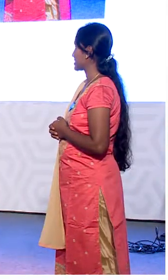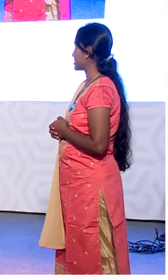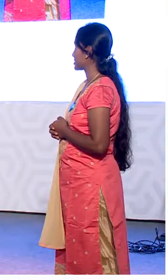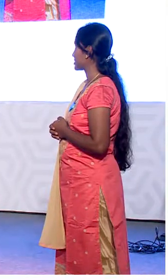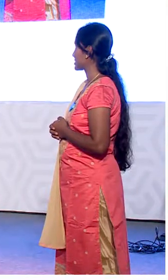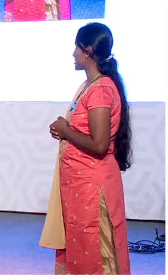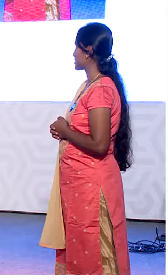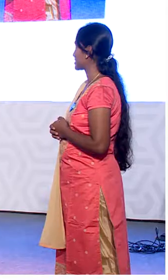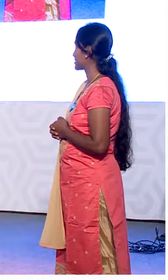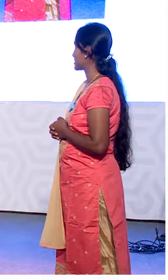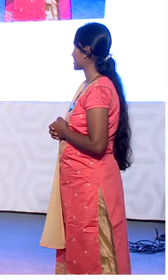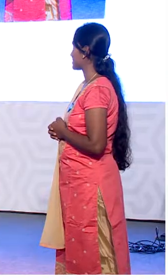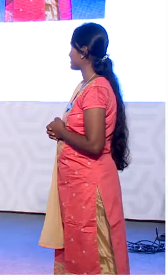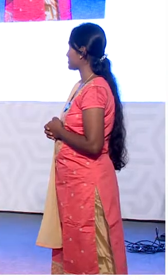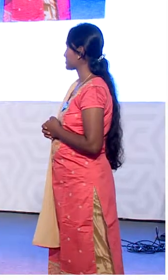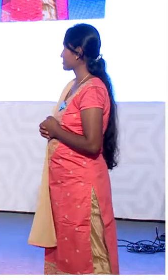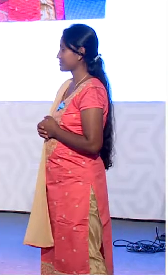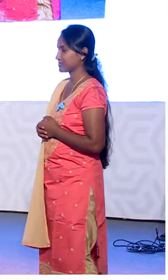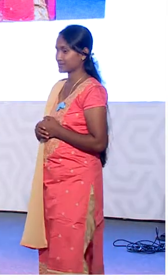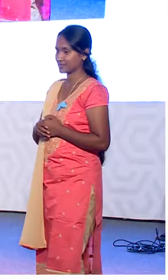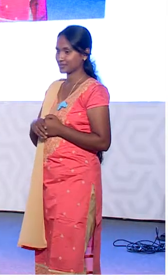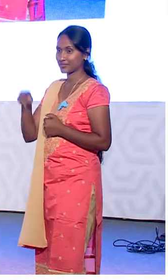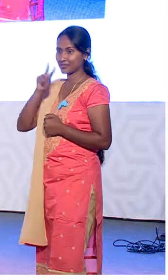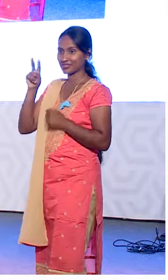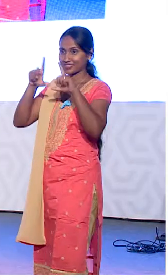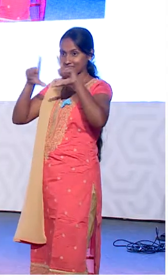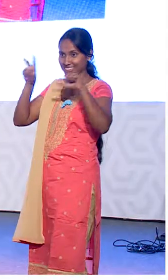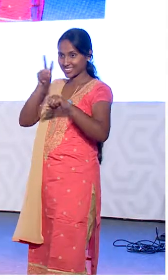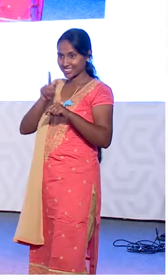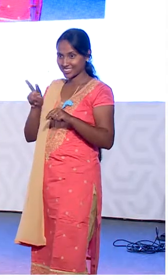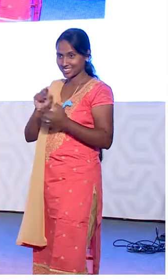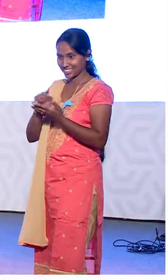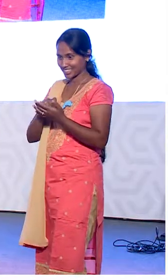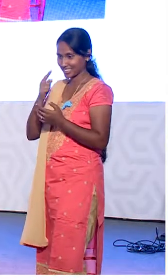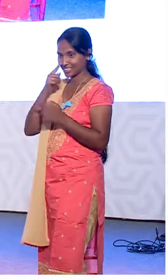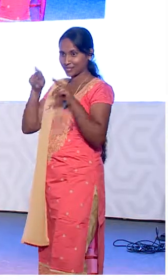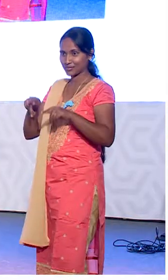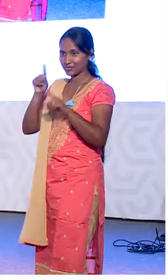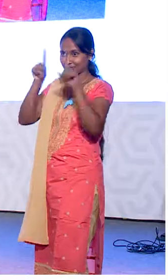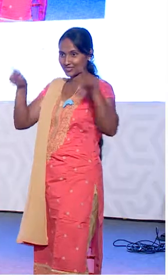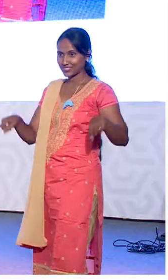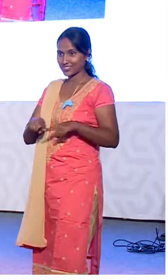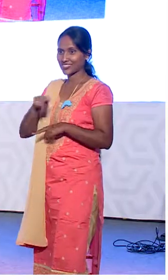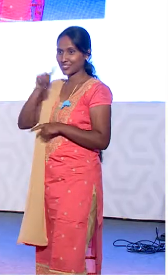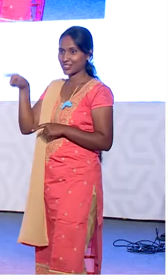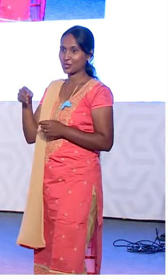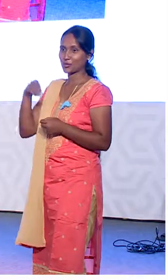And the same for the women. If you say you look like Indian, that's a compliment saying that you're beautiful. So you're beautiful.